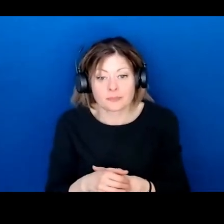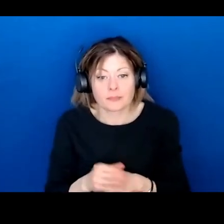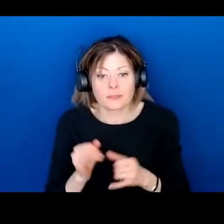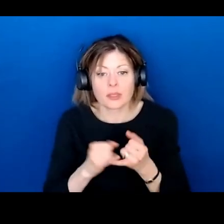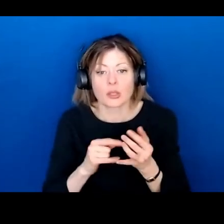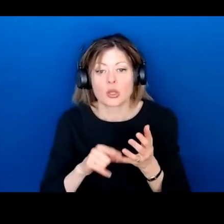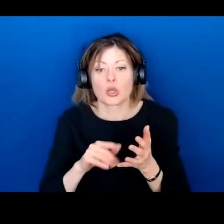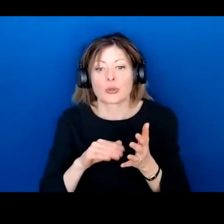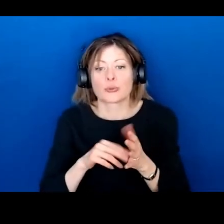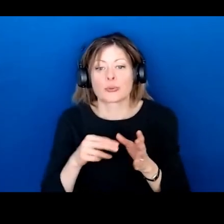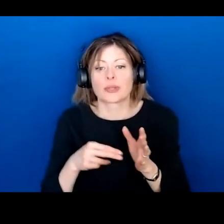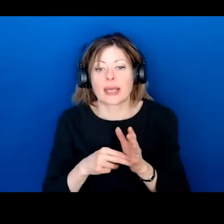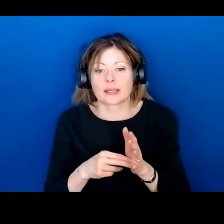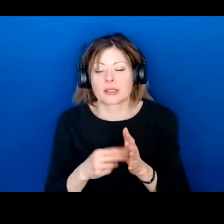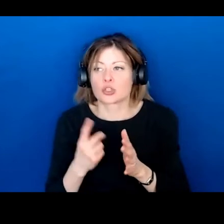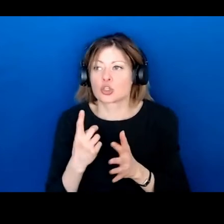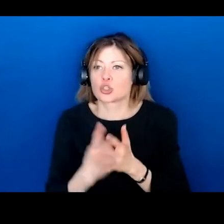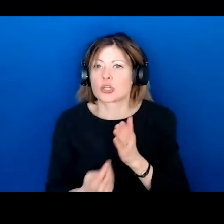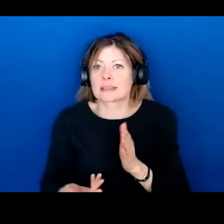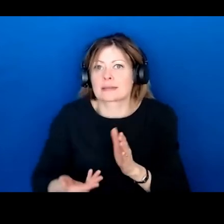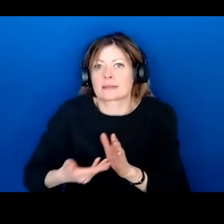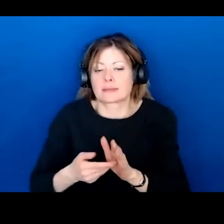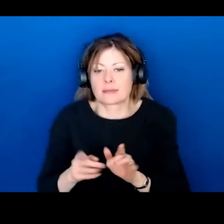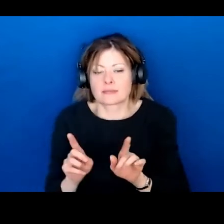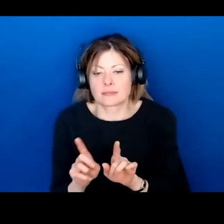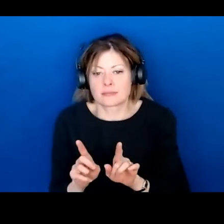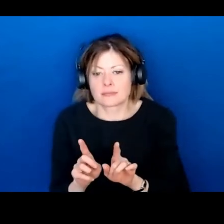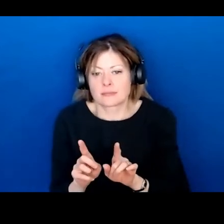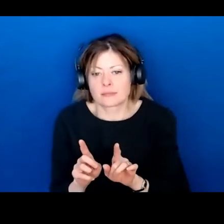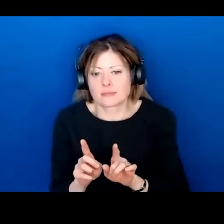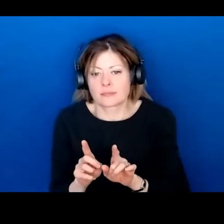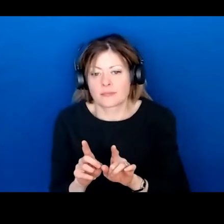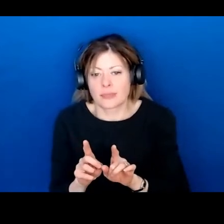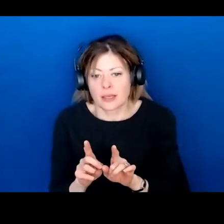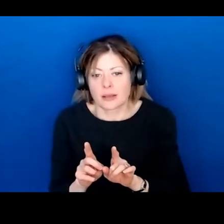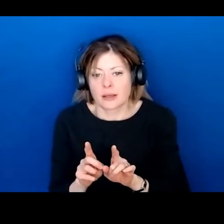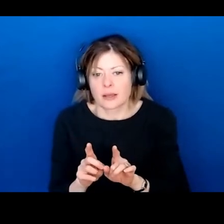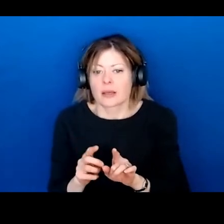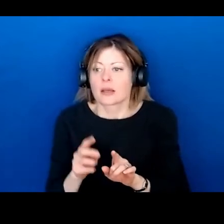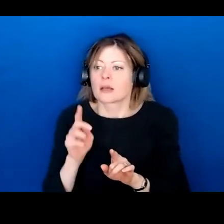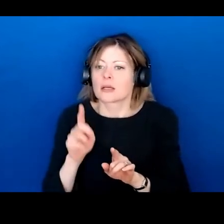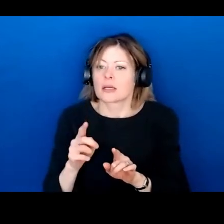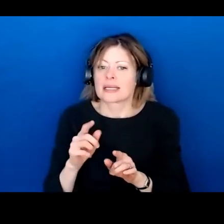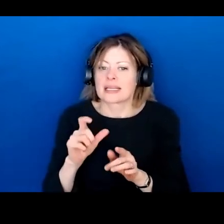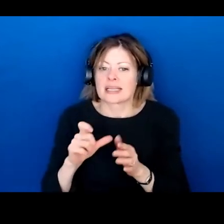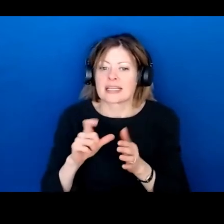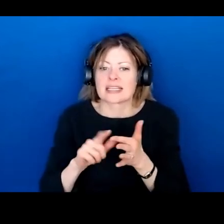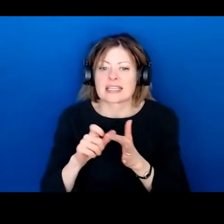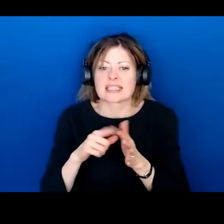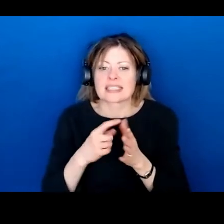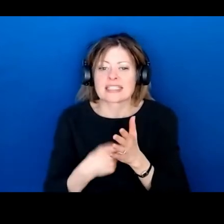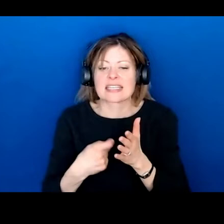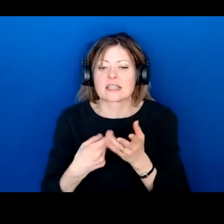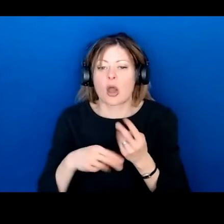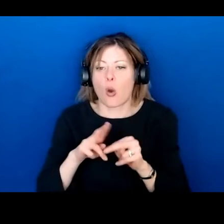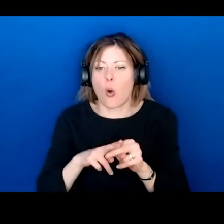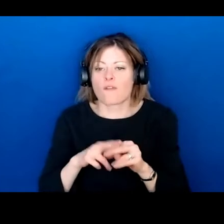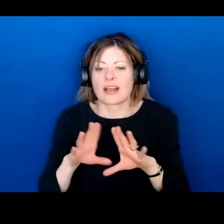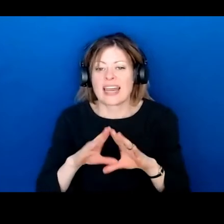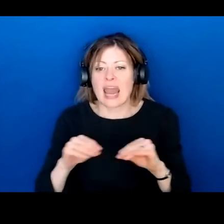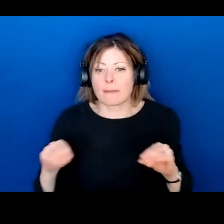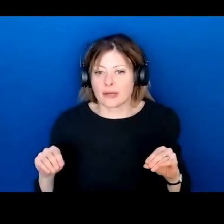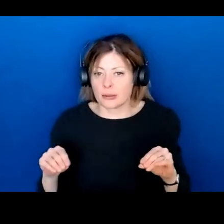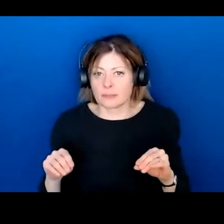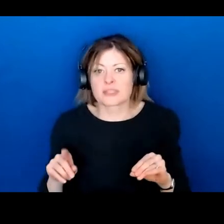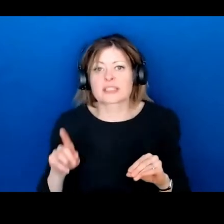there were 200 Cedar of Lebanon's. Mine sadly lost its